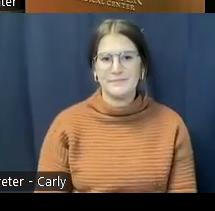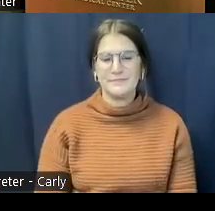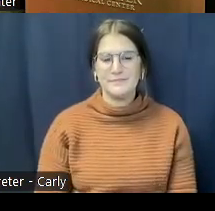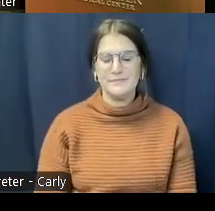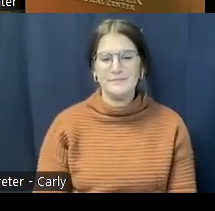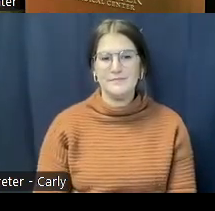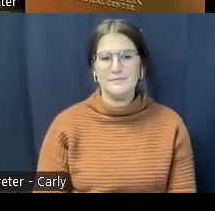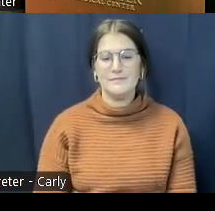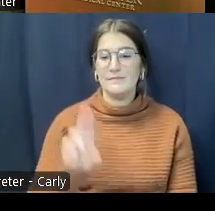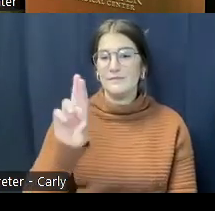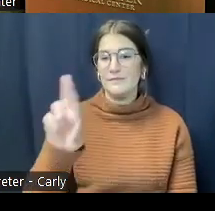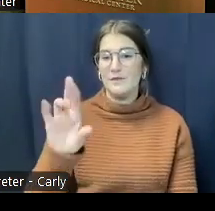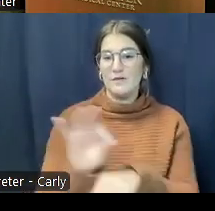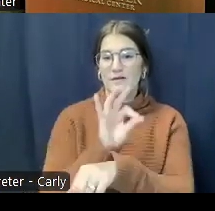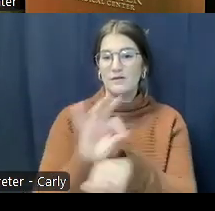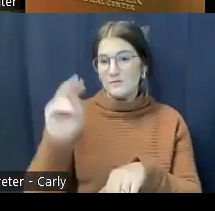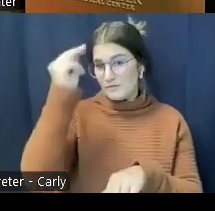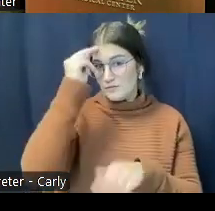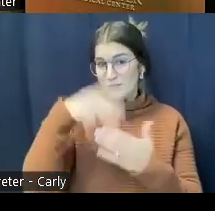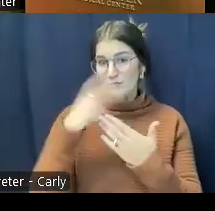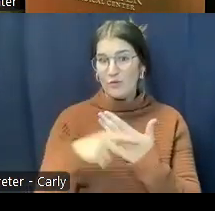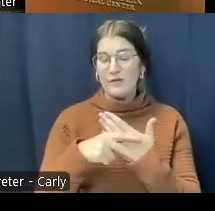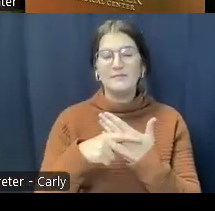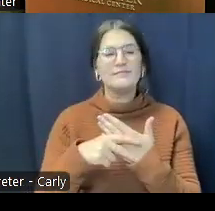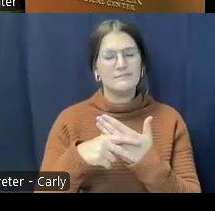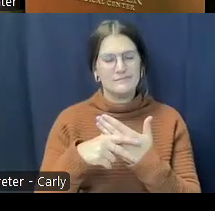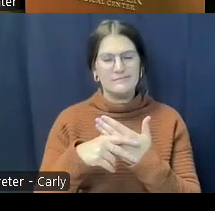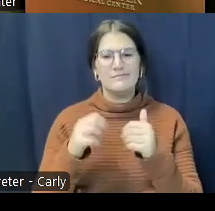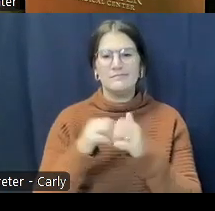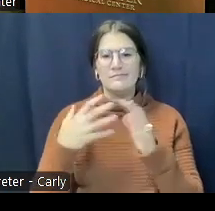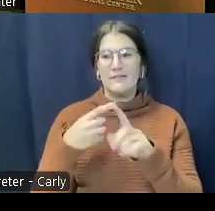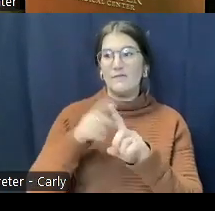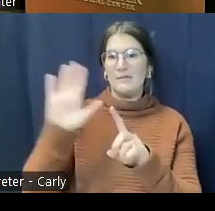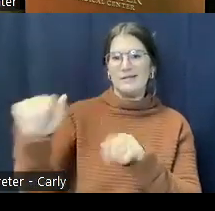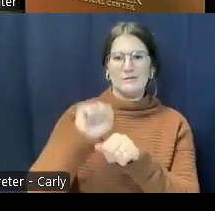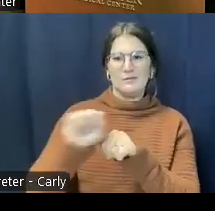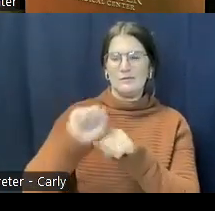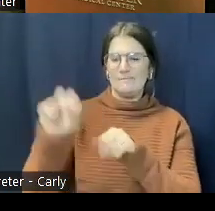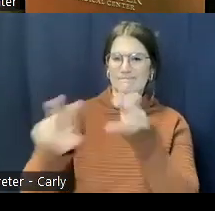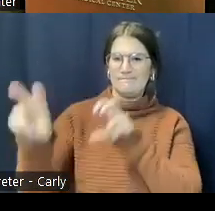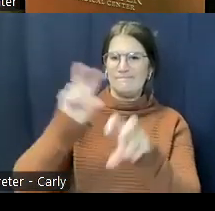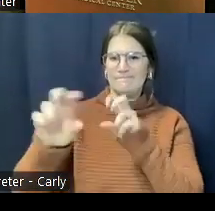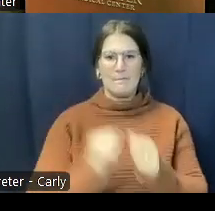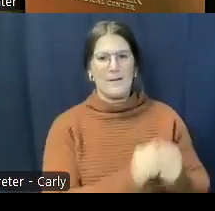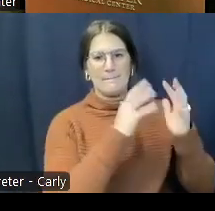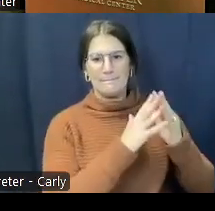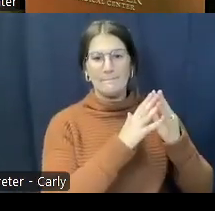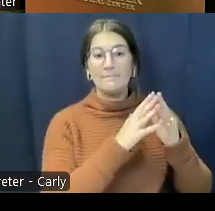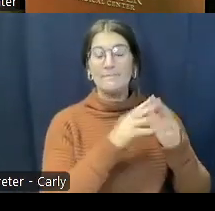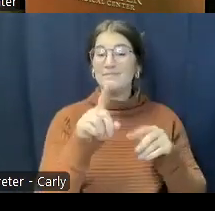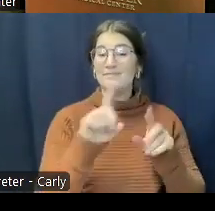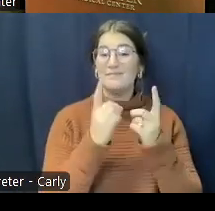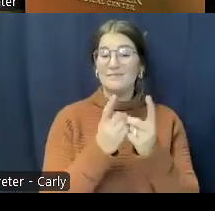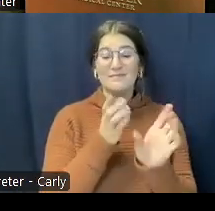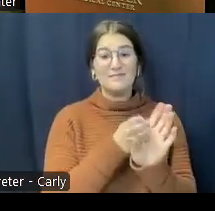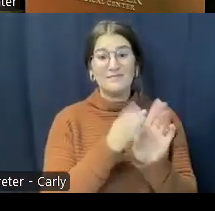The UR Functional Neurology program has evolved out of Giuseppe's early efforts. Our neurology and psychiatry departments have developed a